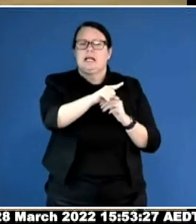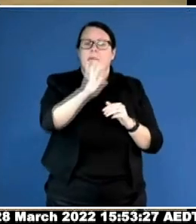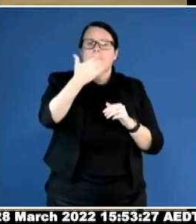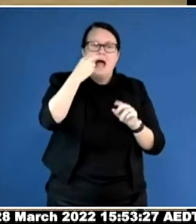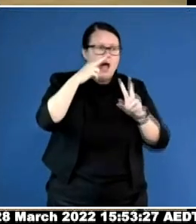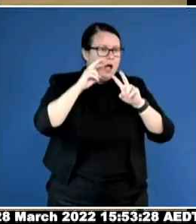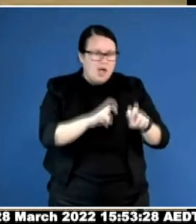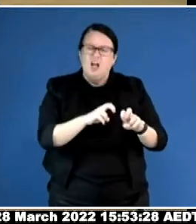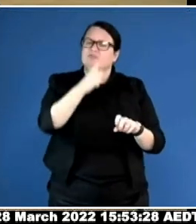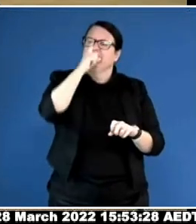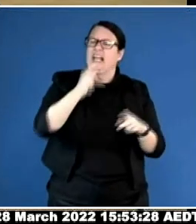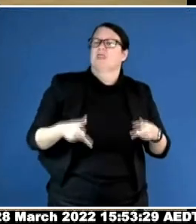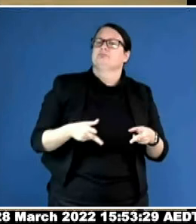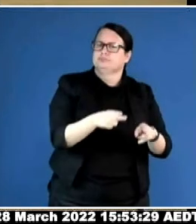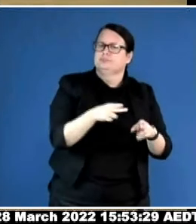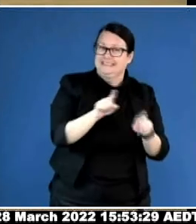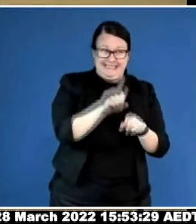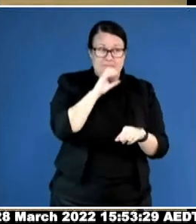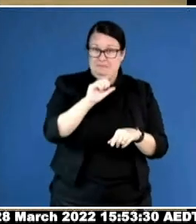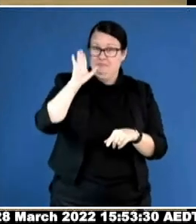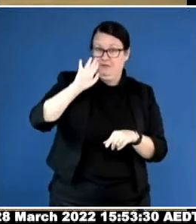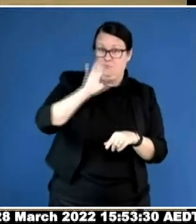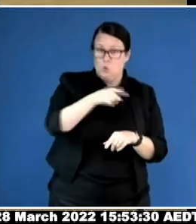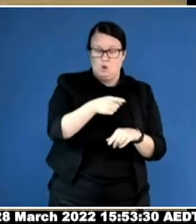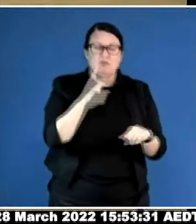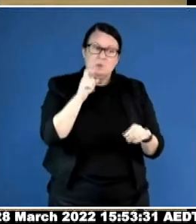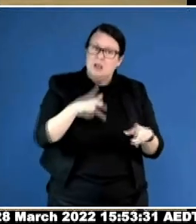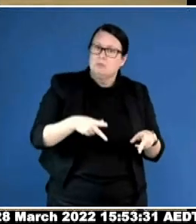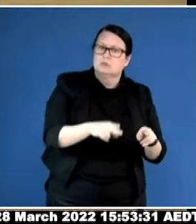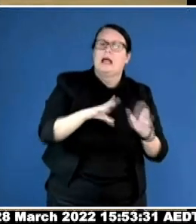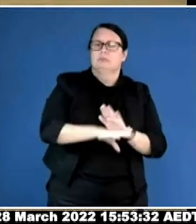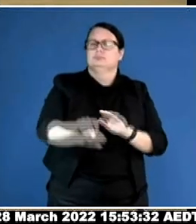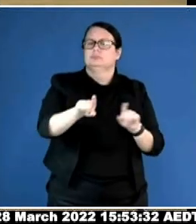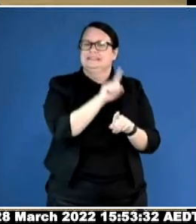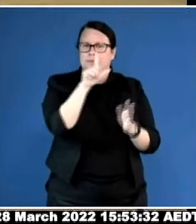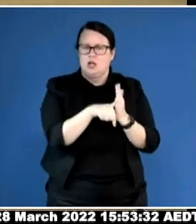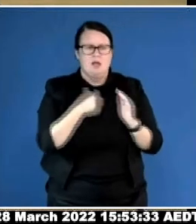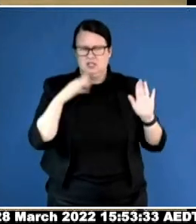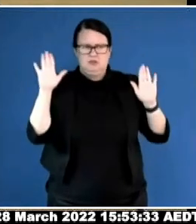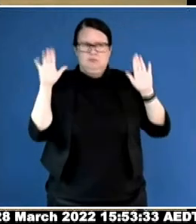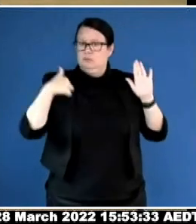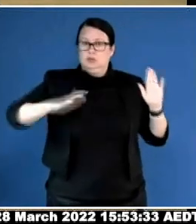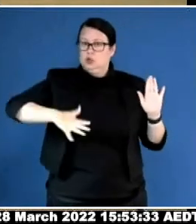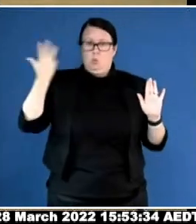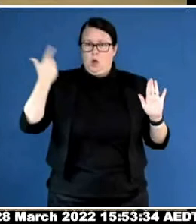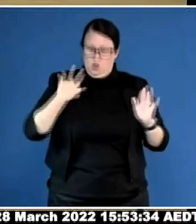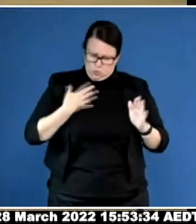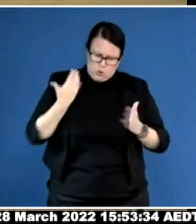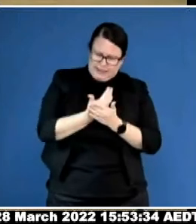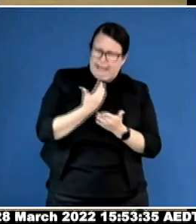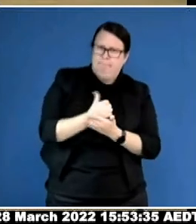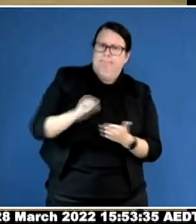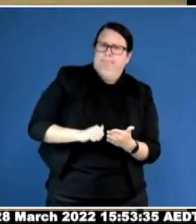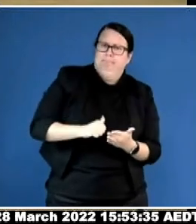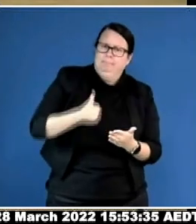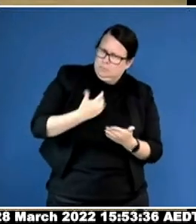case and that he would be happy to perform the sterilisation and termination. I told them that I didn't want that anymore and that I wanted to keep the